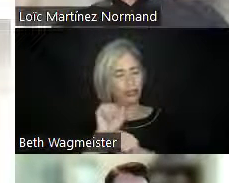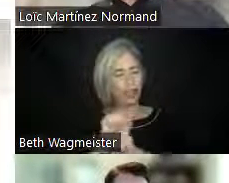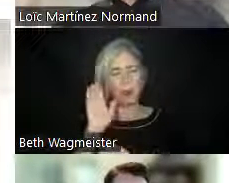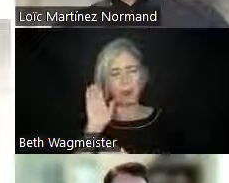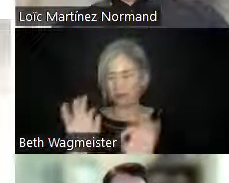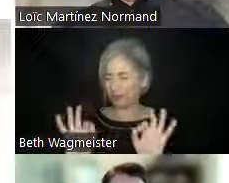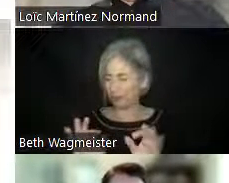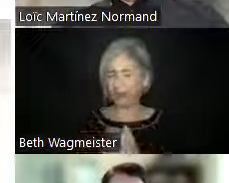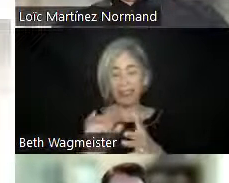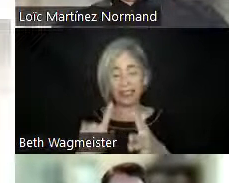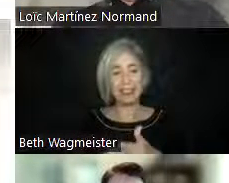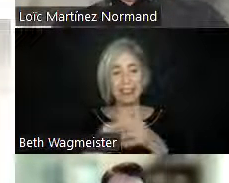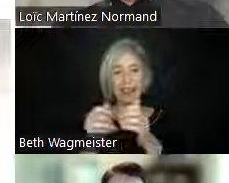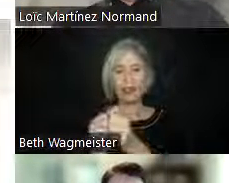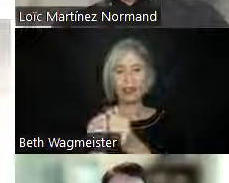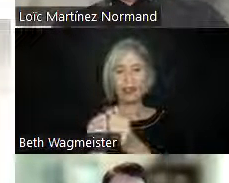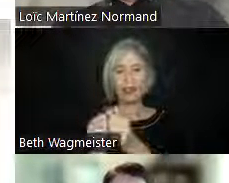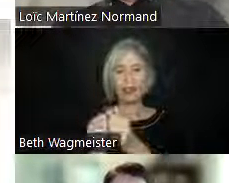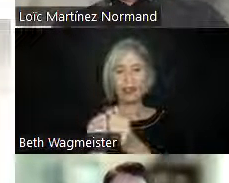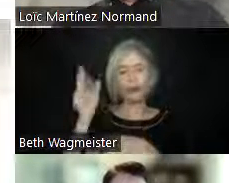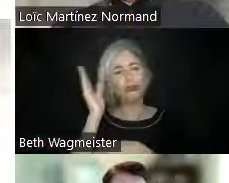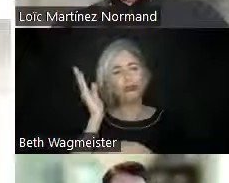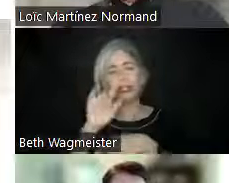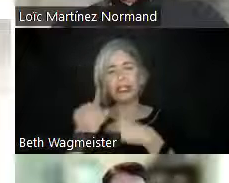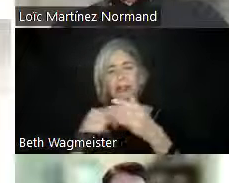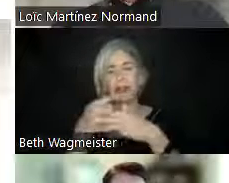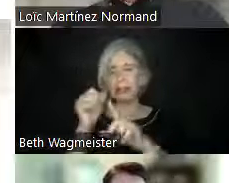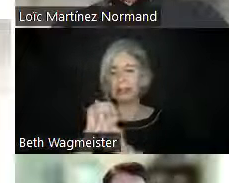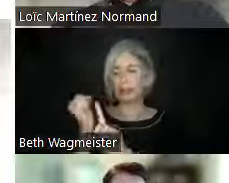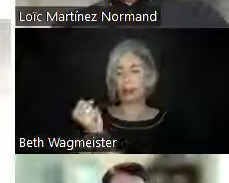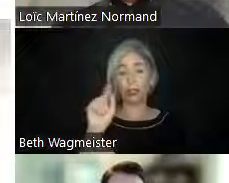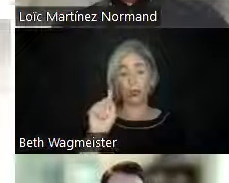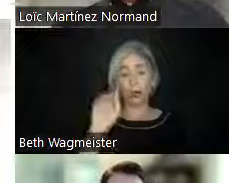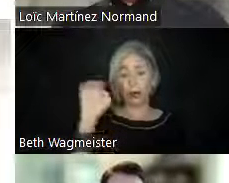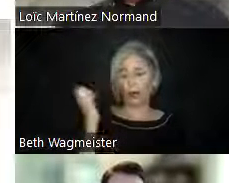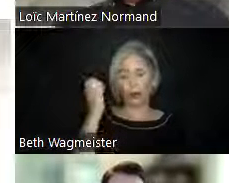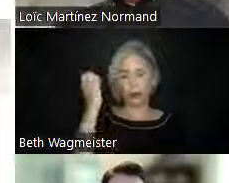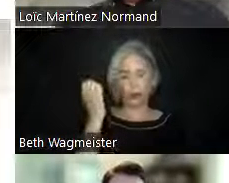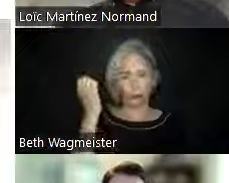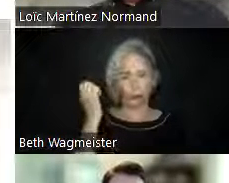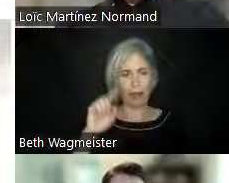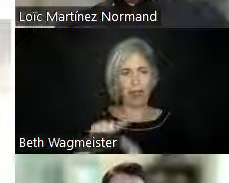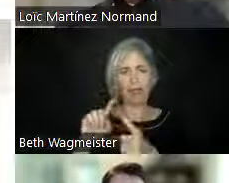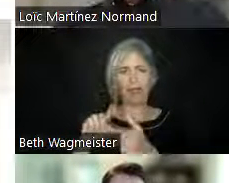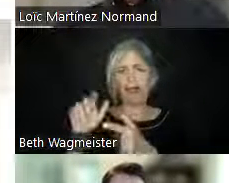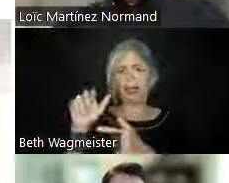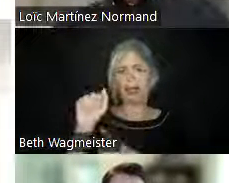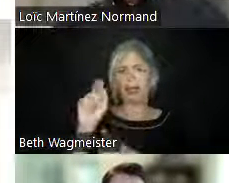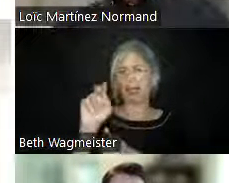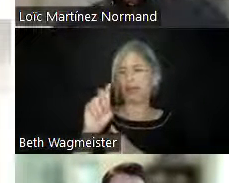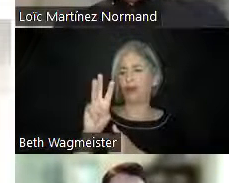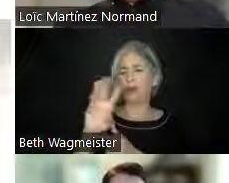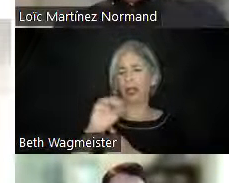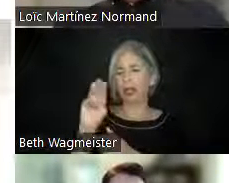So we'll start off with a short presentation about the situation in Europe, and then Andrew and Mike will present